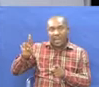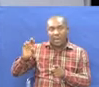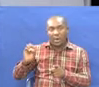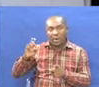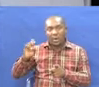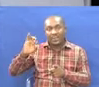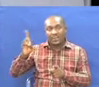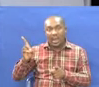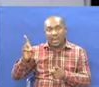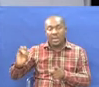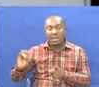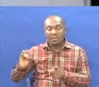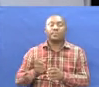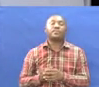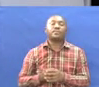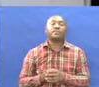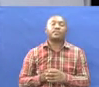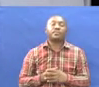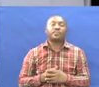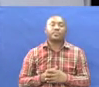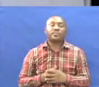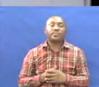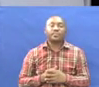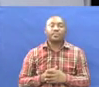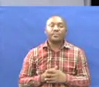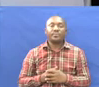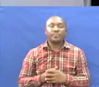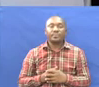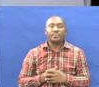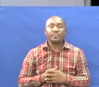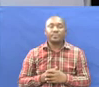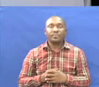we are using hydrogen peroxide. Using